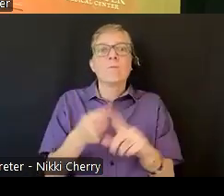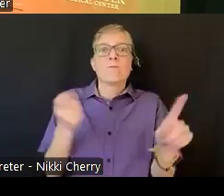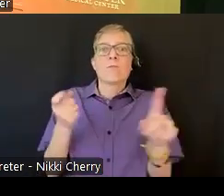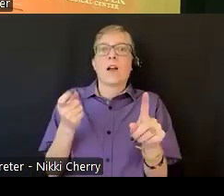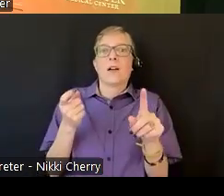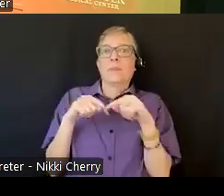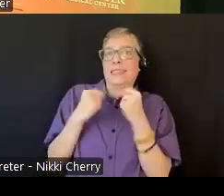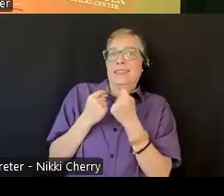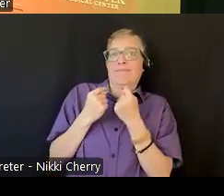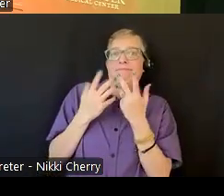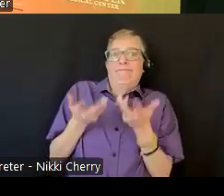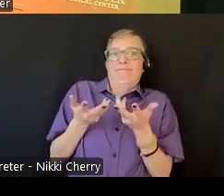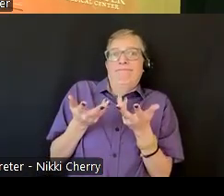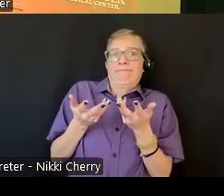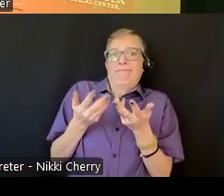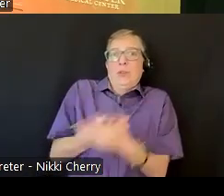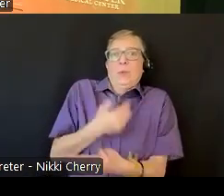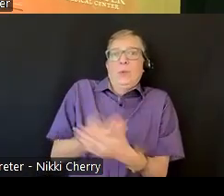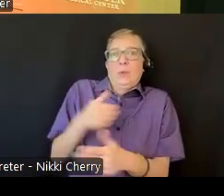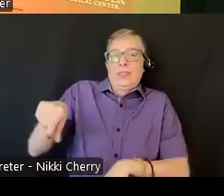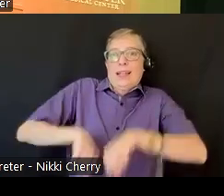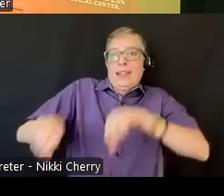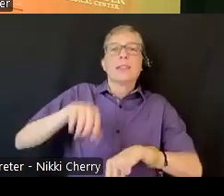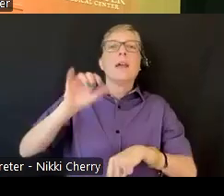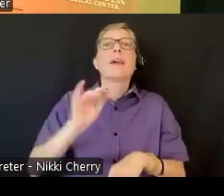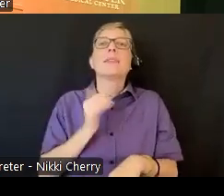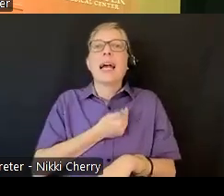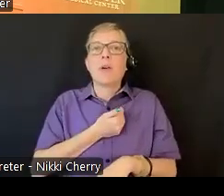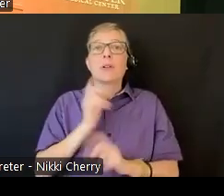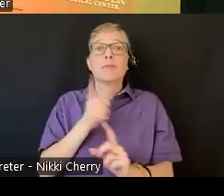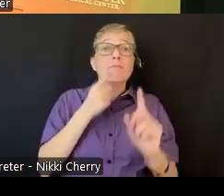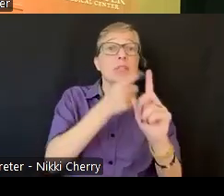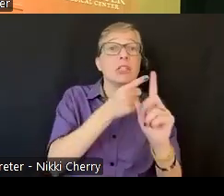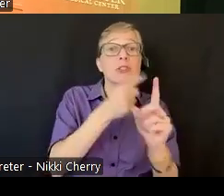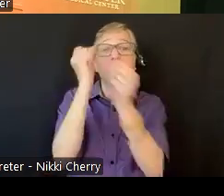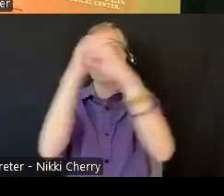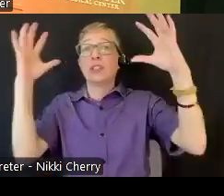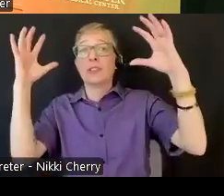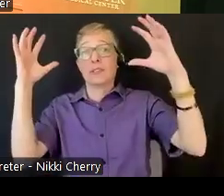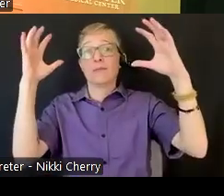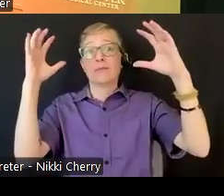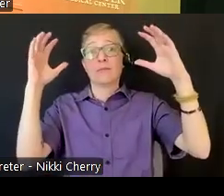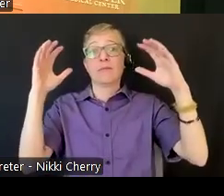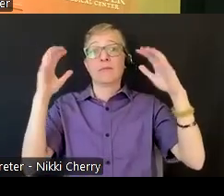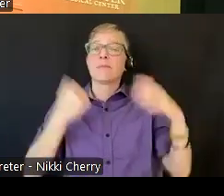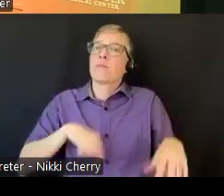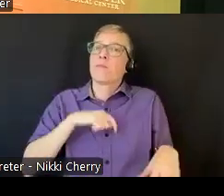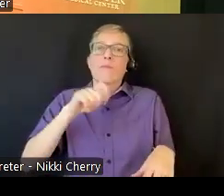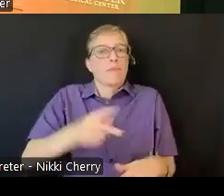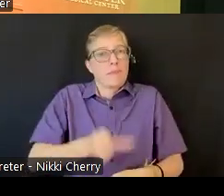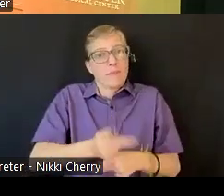that's with that as the vision and mission, and with our value of being able to take the spirit